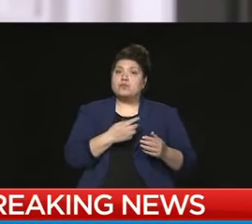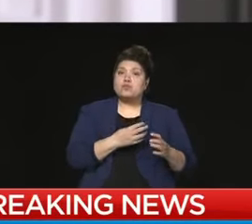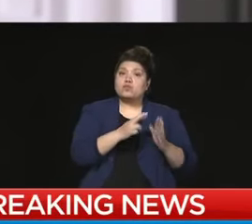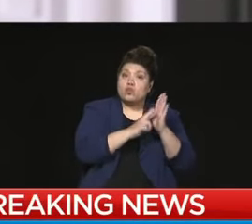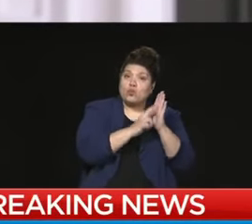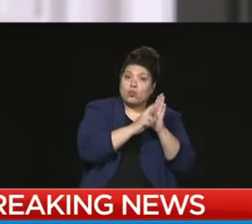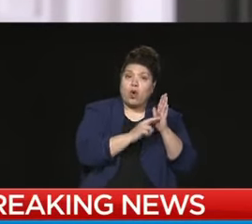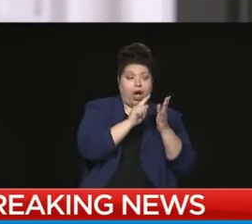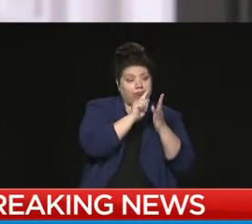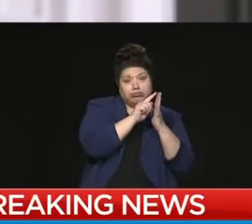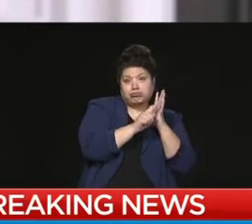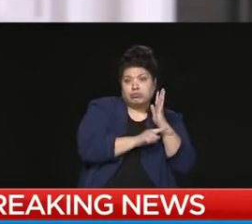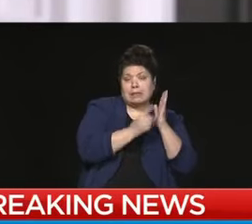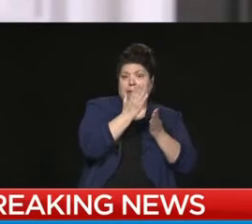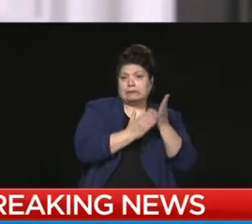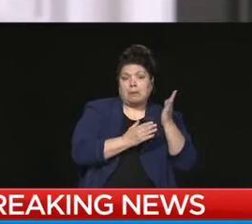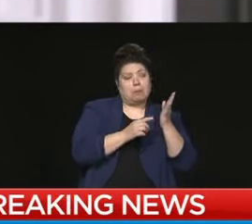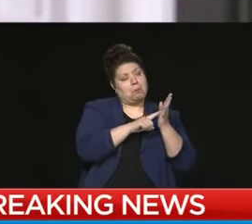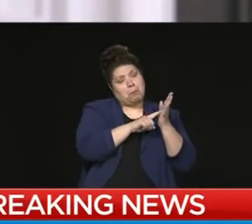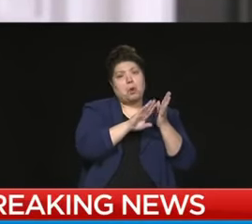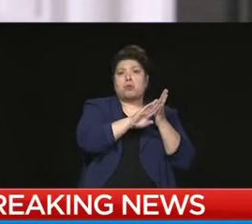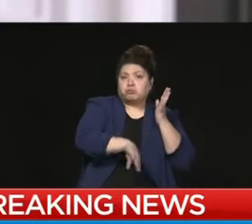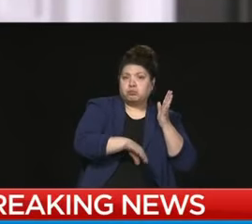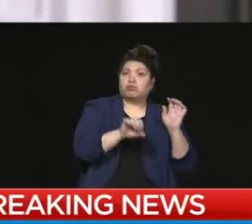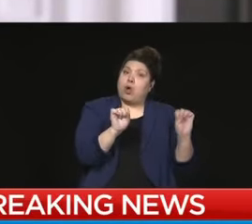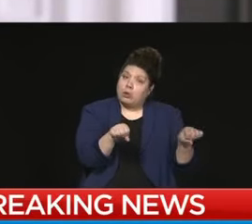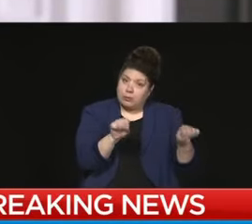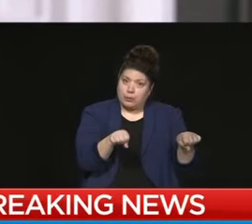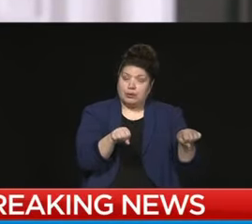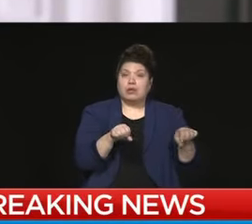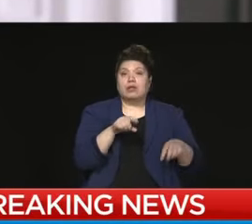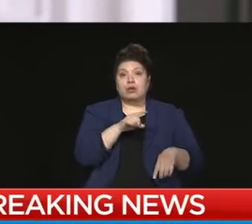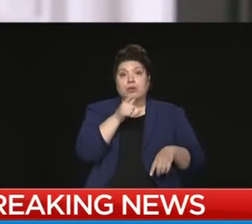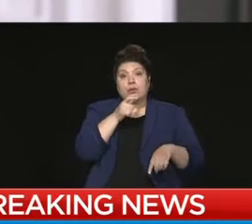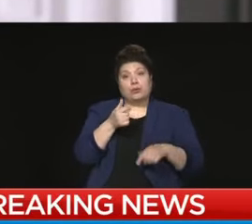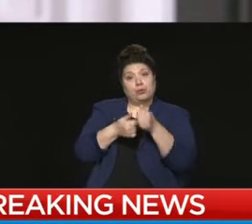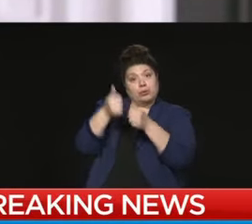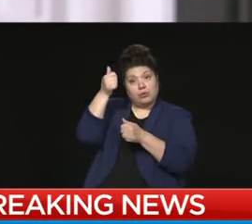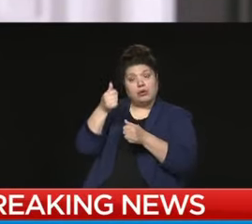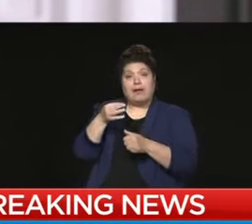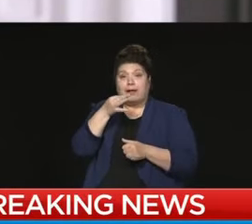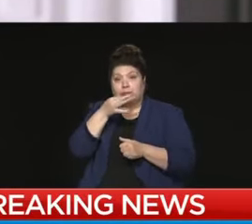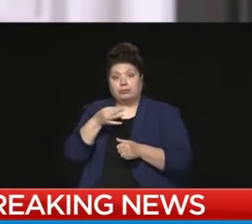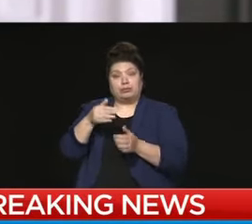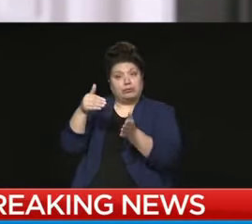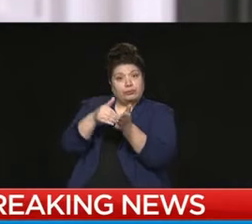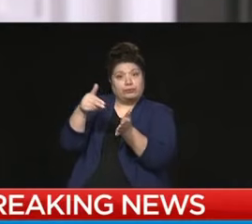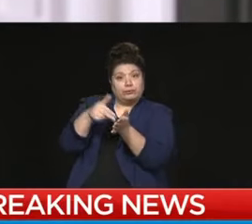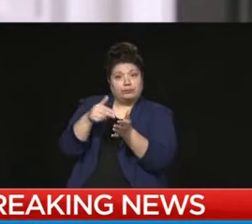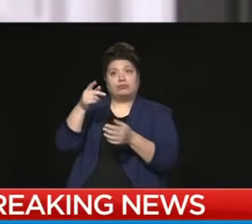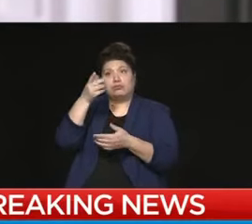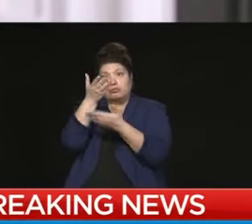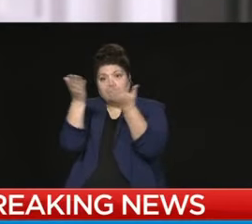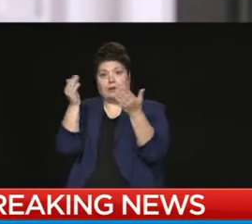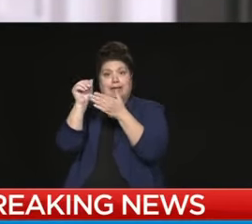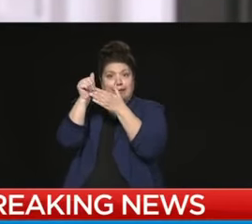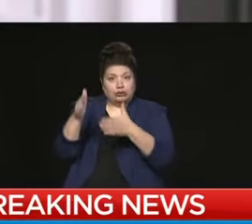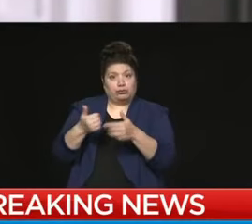certain restrictions. But our health professionals and experts and all leaders understand